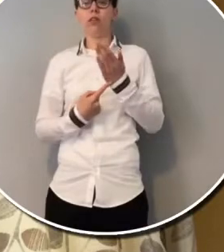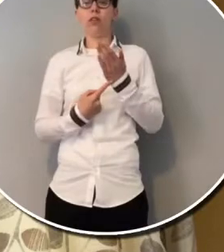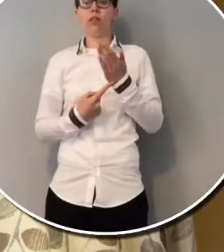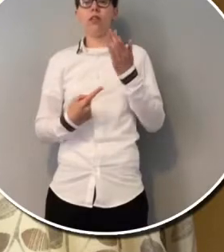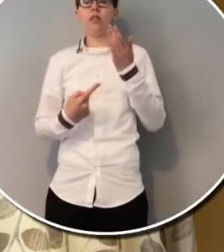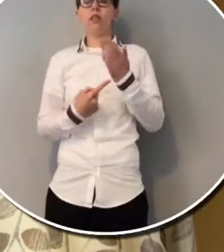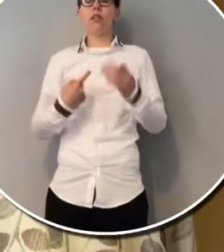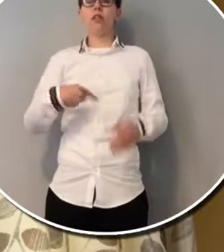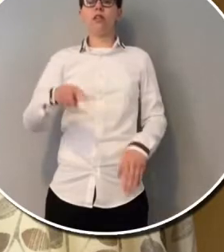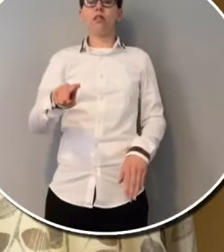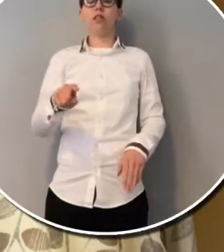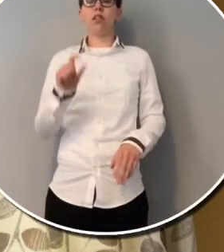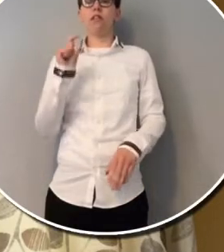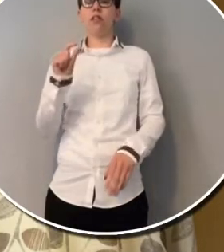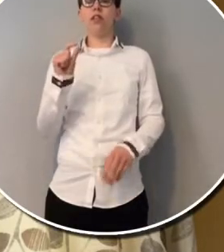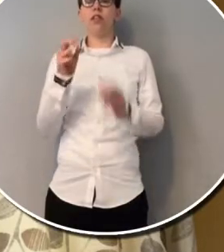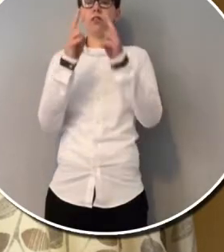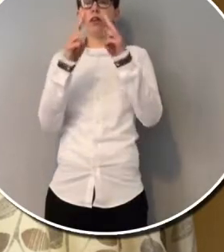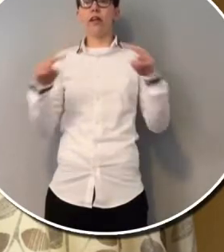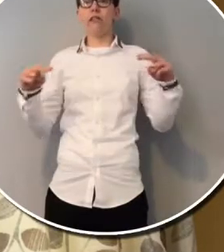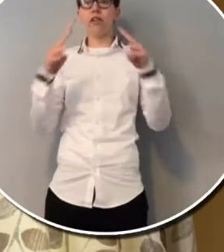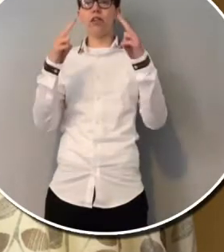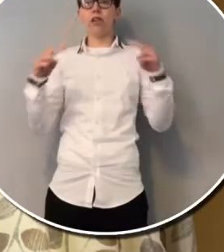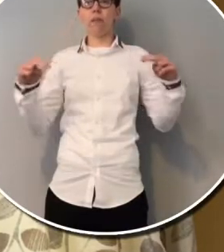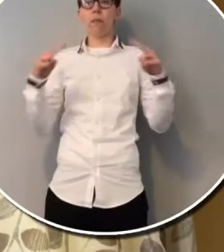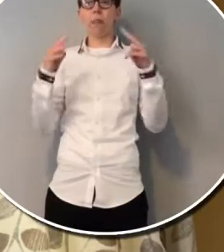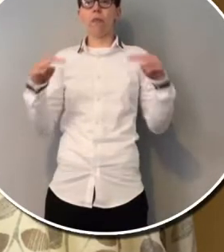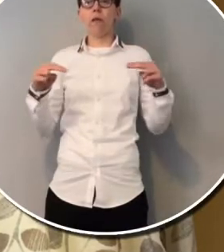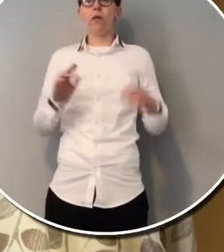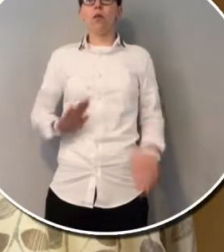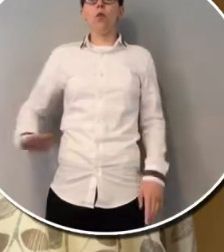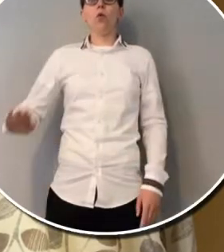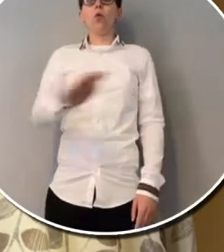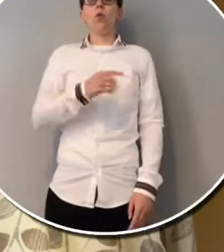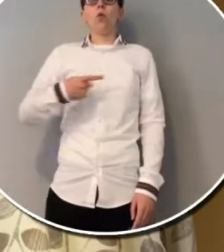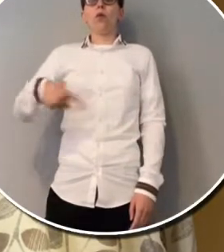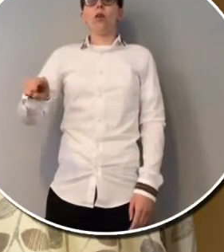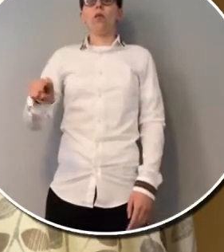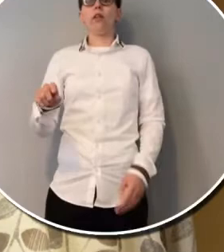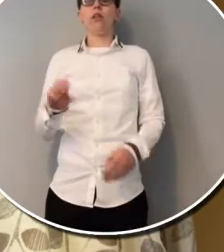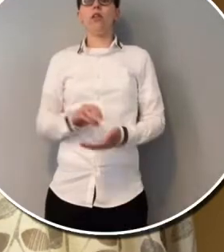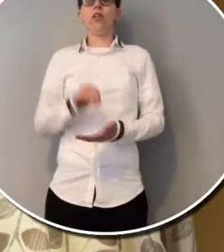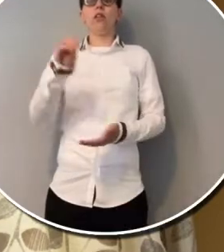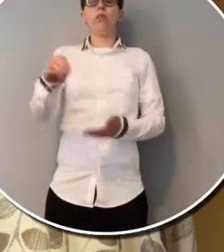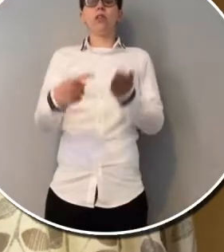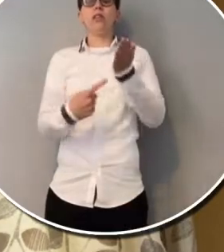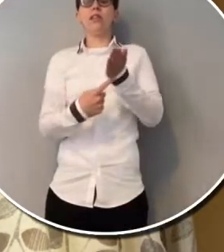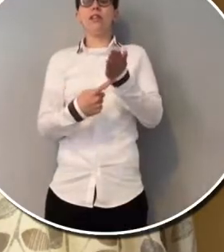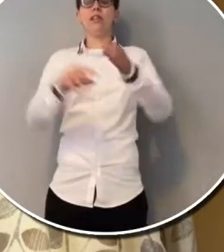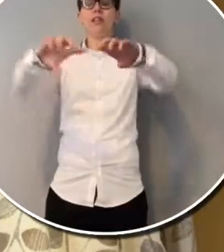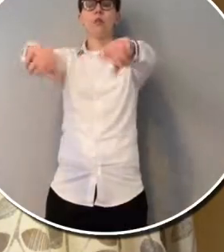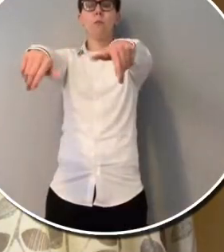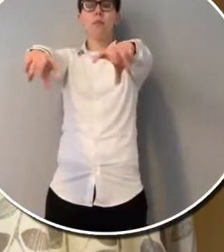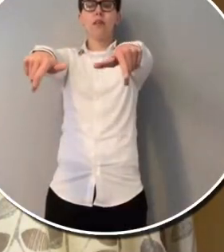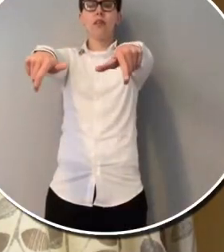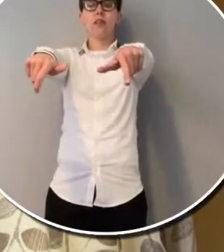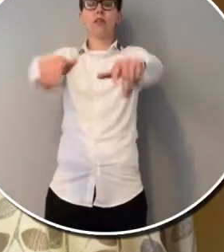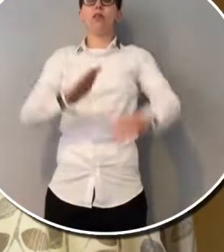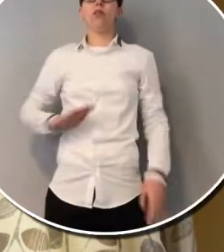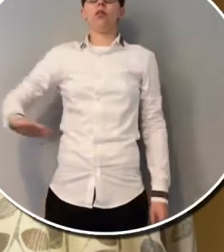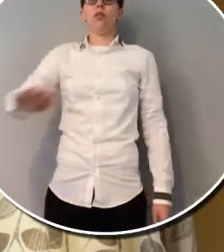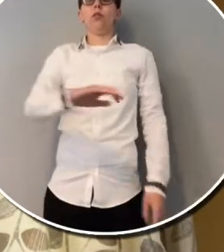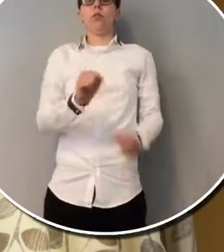we all ready? Okay, I had a little turtle, his name was Tiny Tim. I put him in